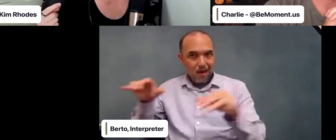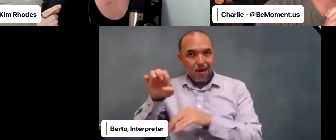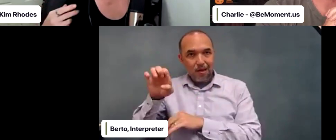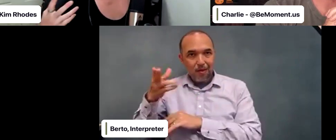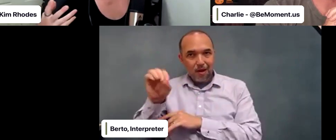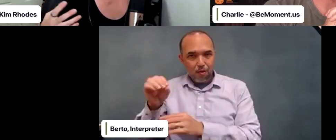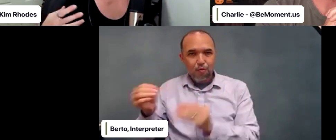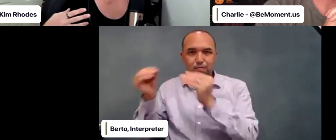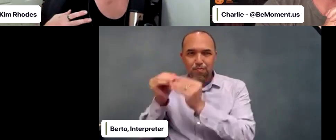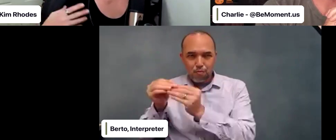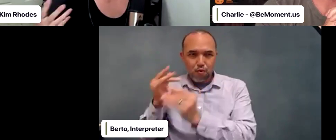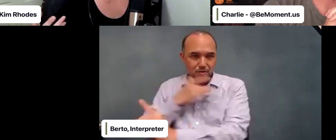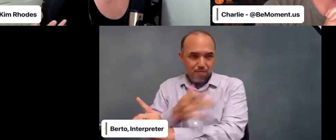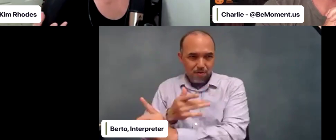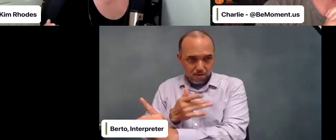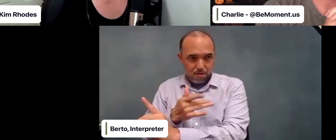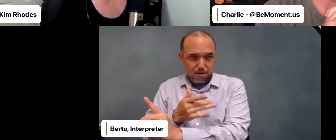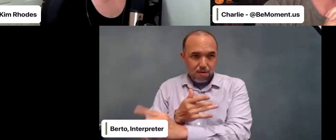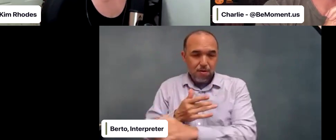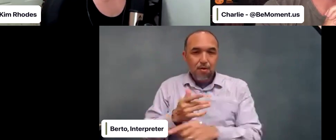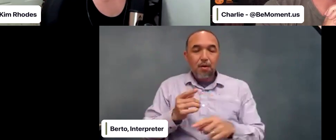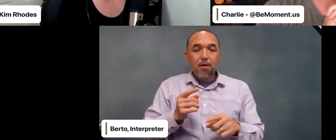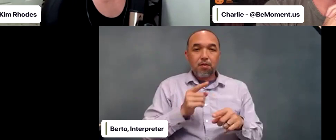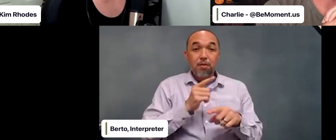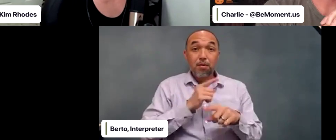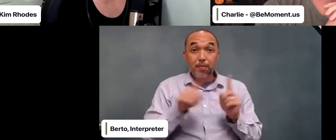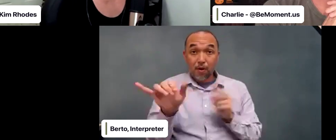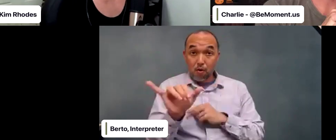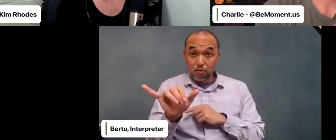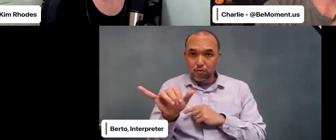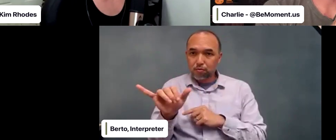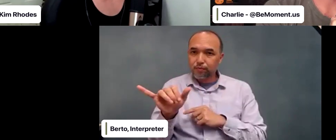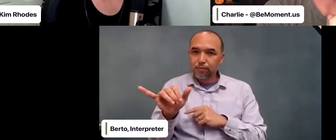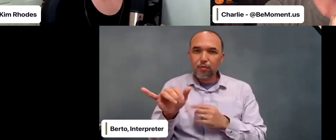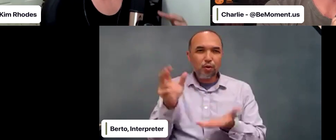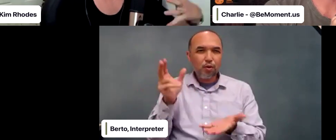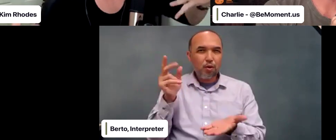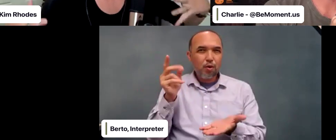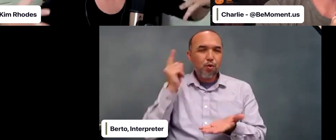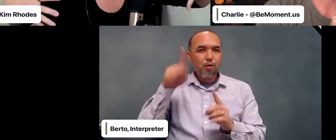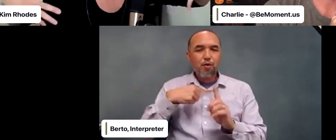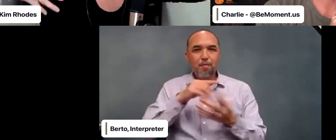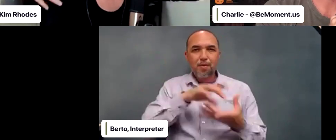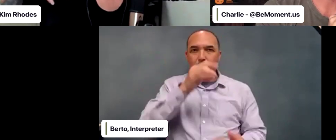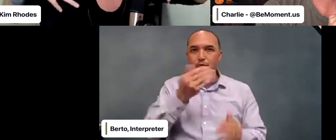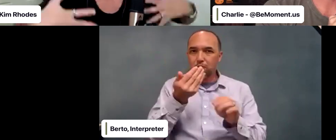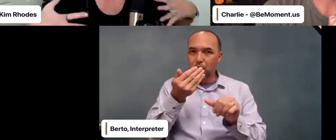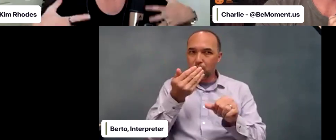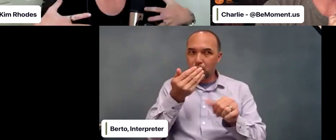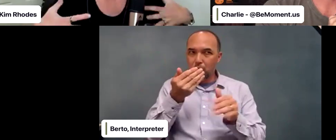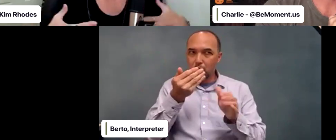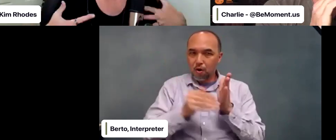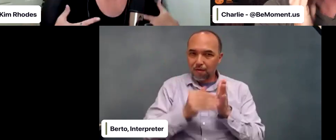hear a lot of ghosts that are caused by suicide, because in order to take your own life, often you have to be